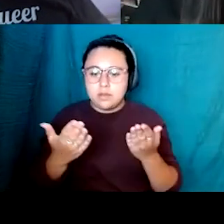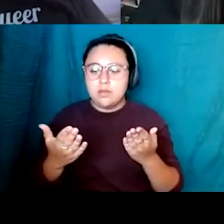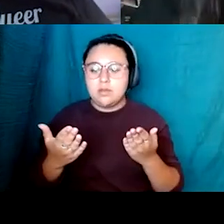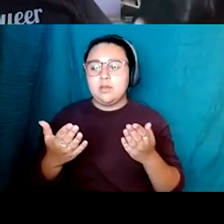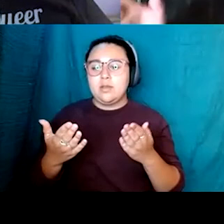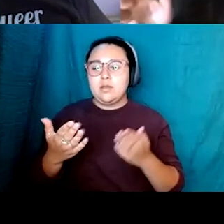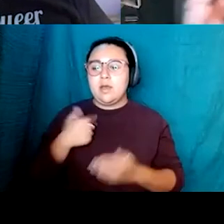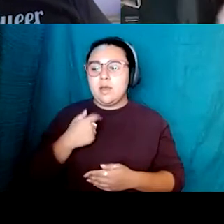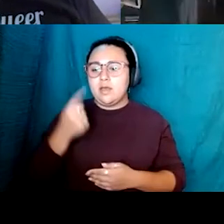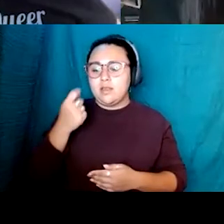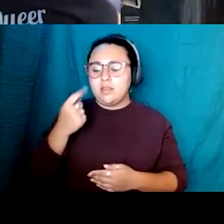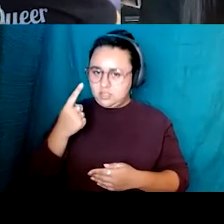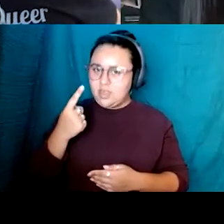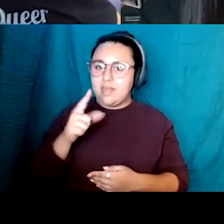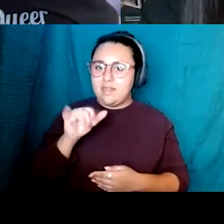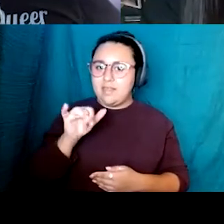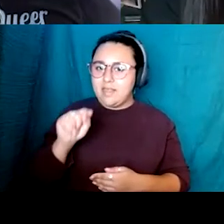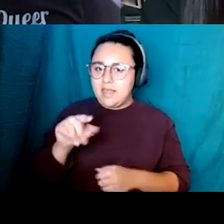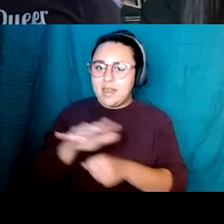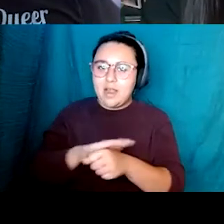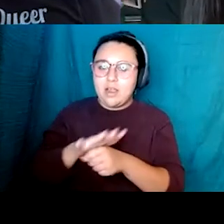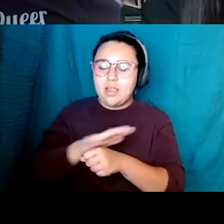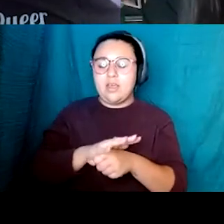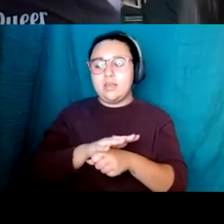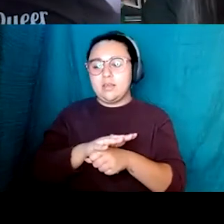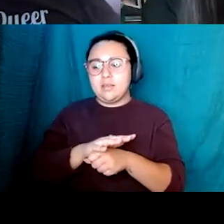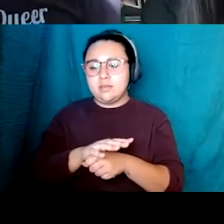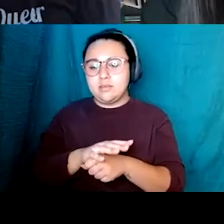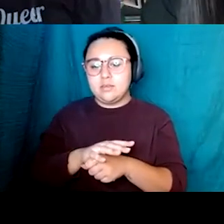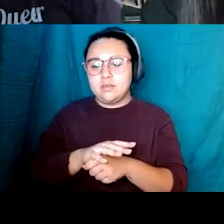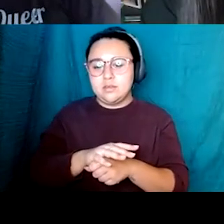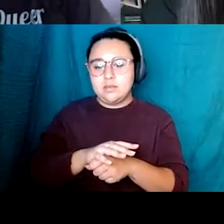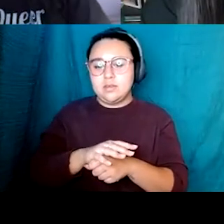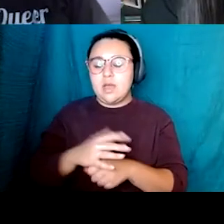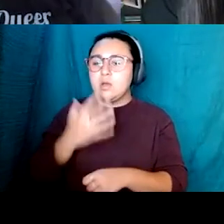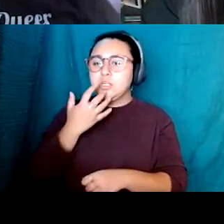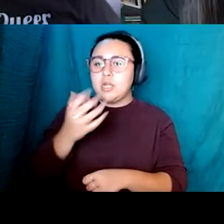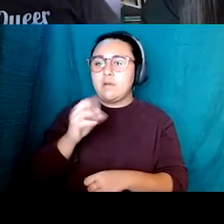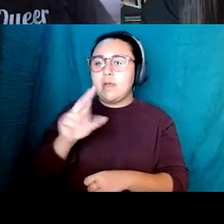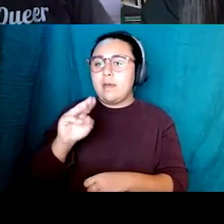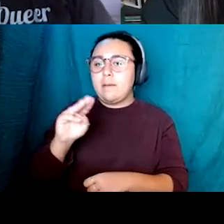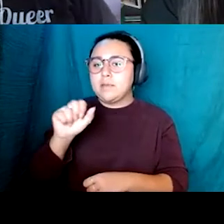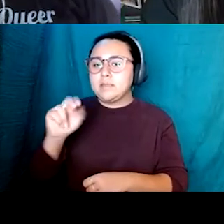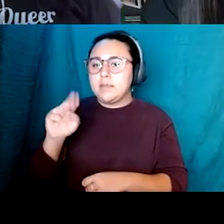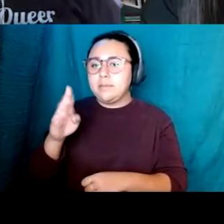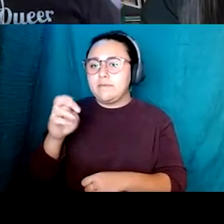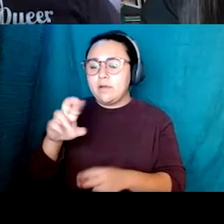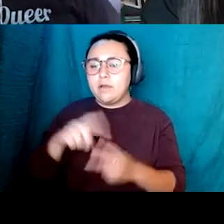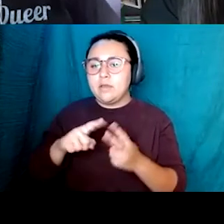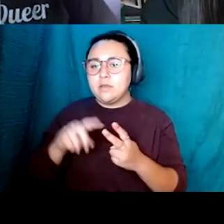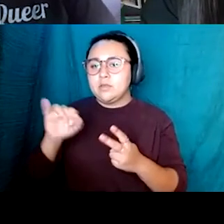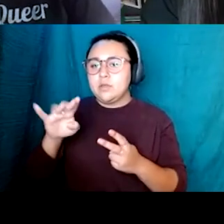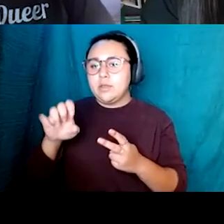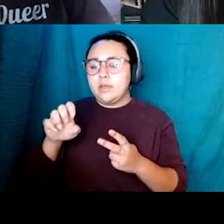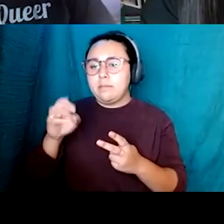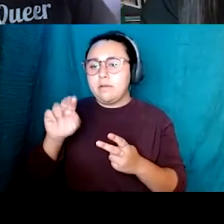sphere and on Twitter. So I have to shout out Mason Deaver and Julie Murphy.